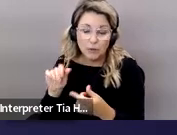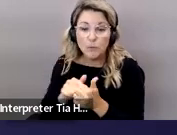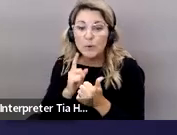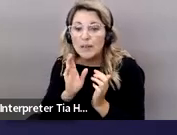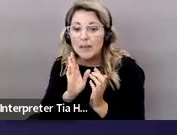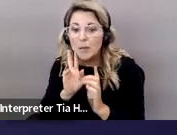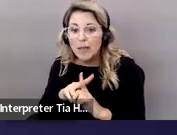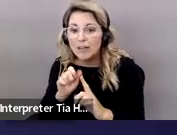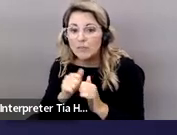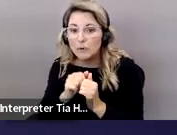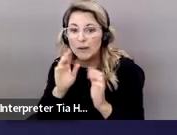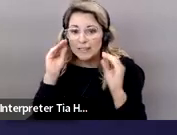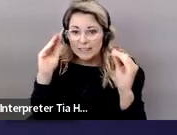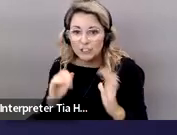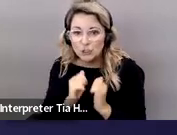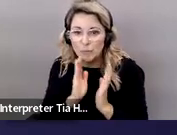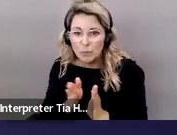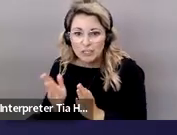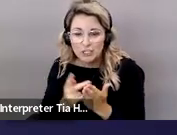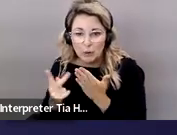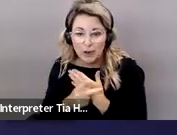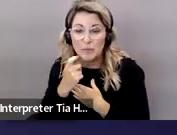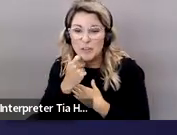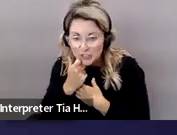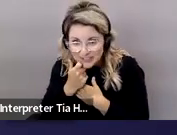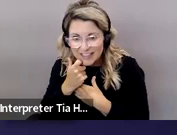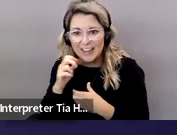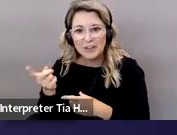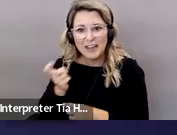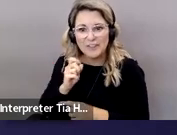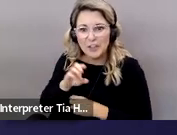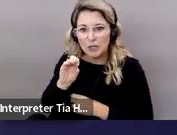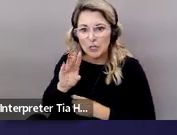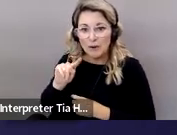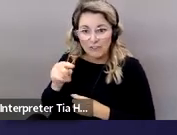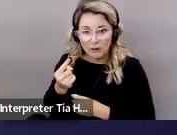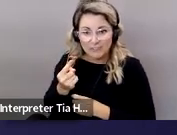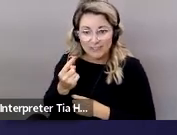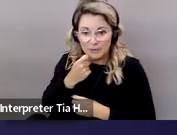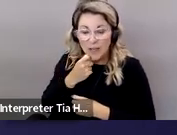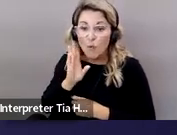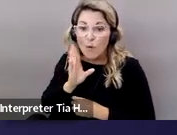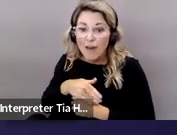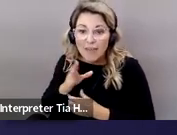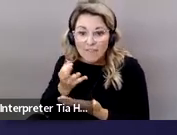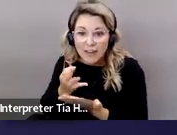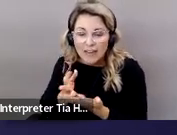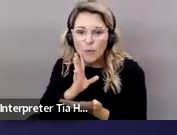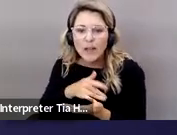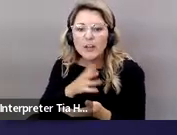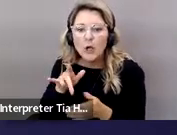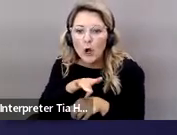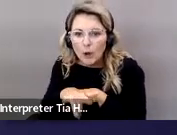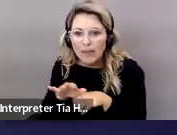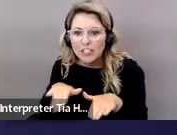preparation program that we were just awarded October 1st of this year. And we will be training early childhood teachers